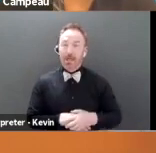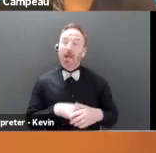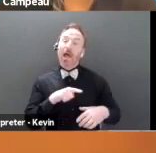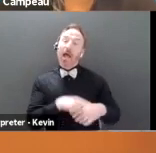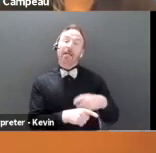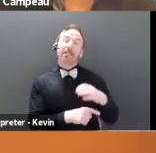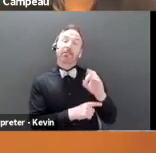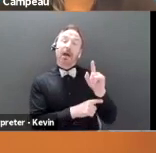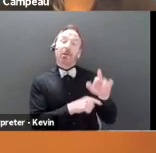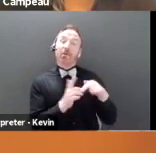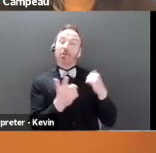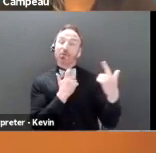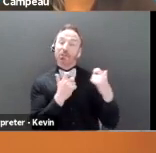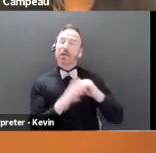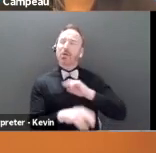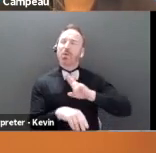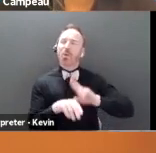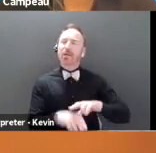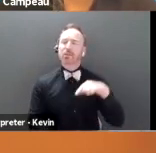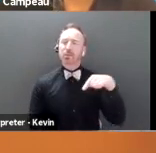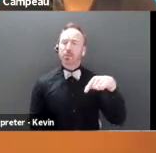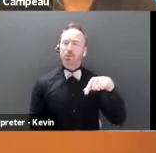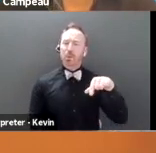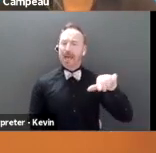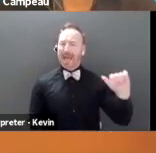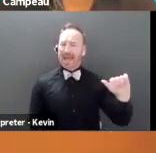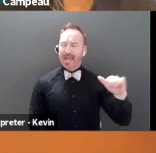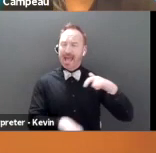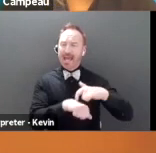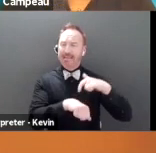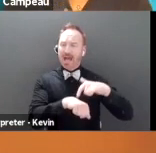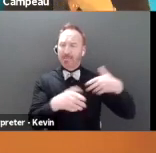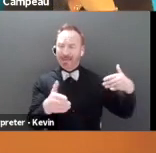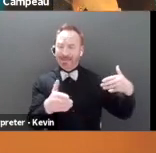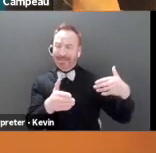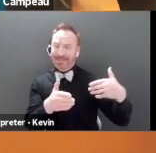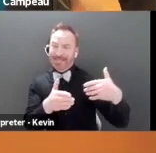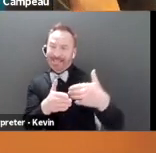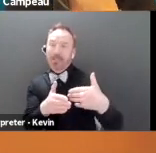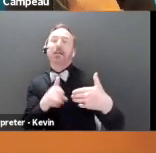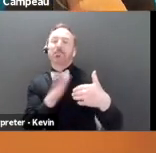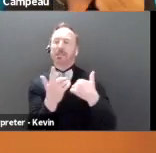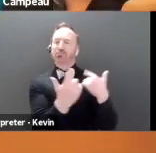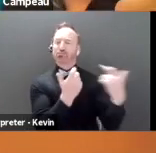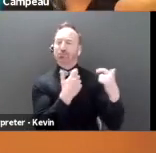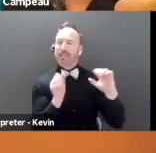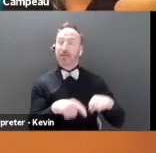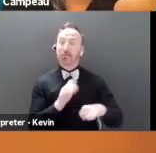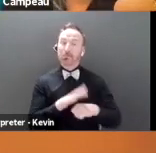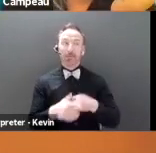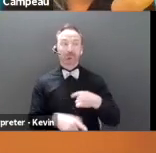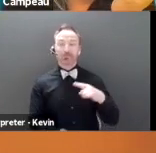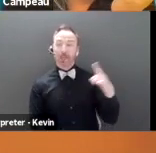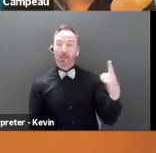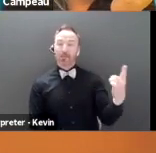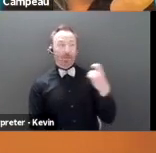but of course there'll be some time for Q&A at the end, so you can ask more questions. But questions like, when is the right time to pay myself